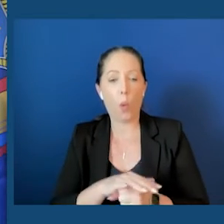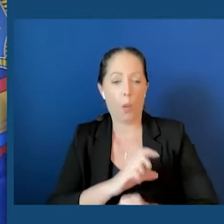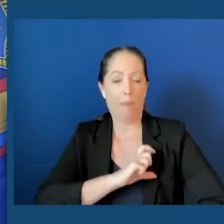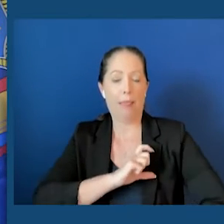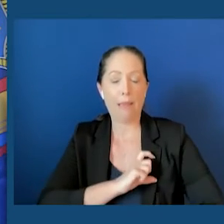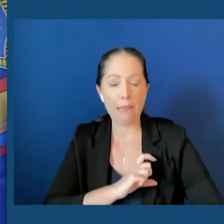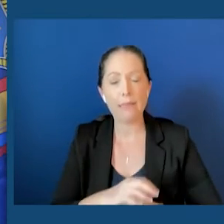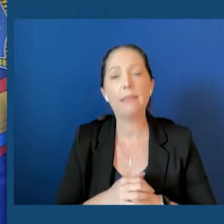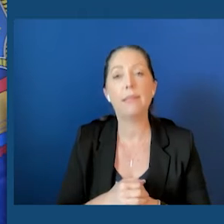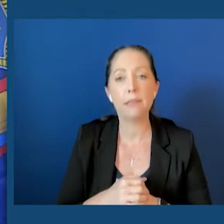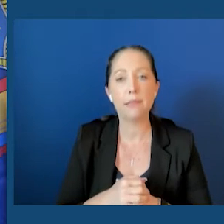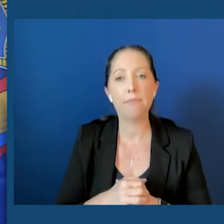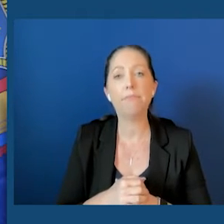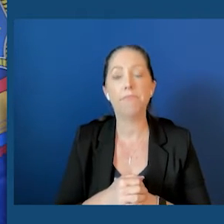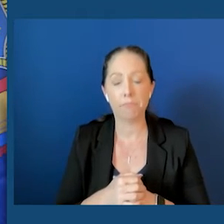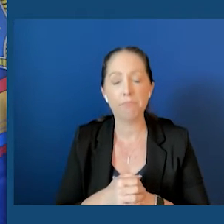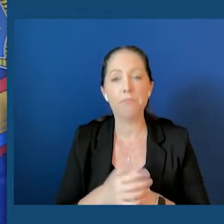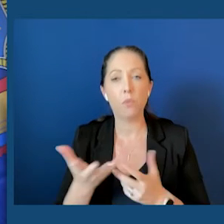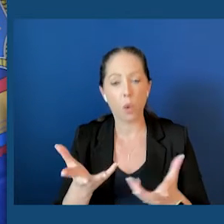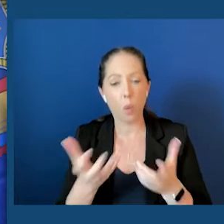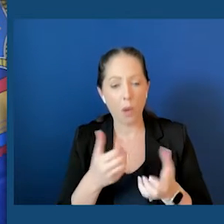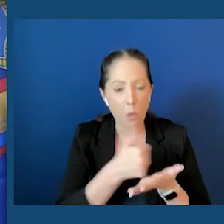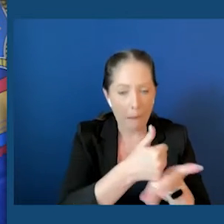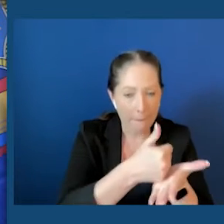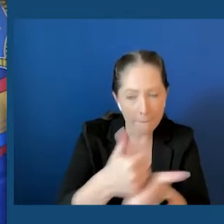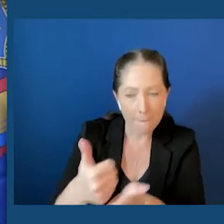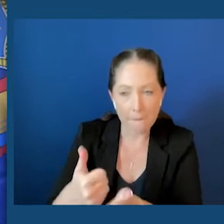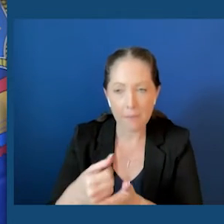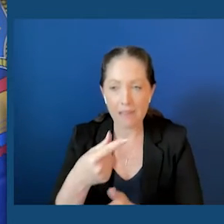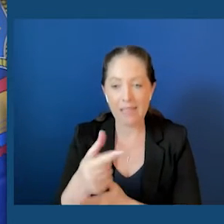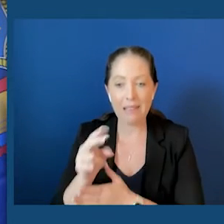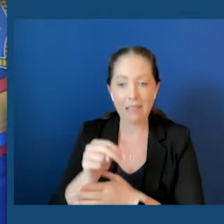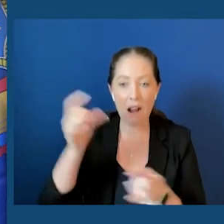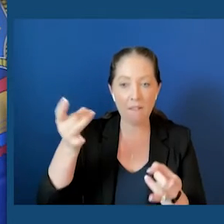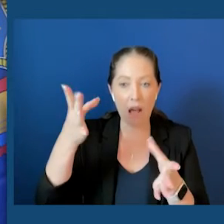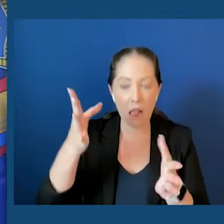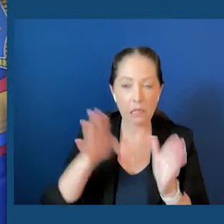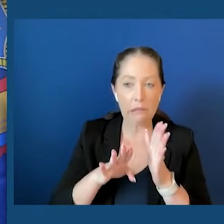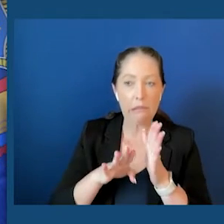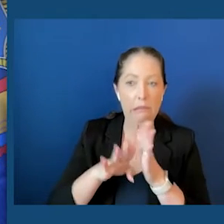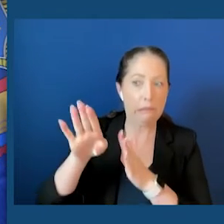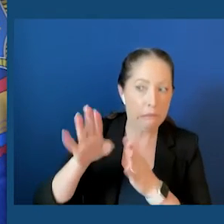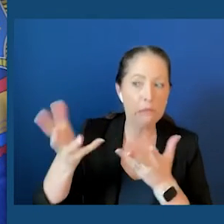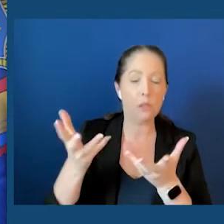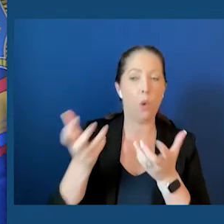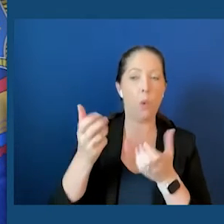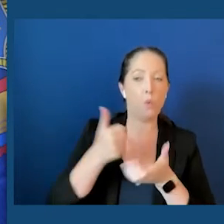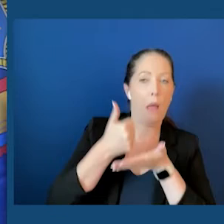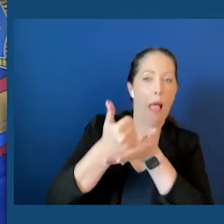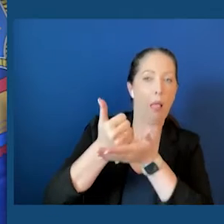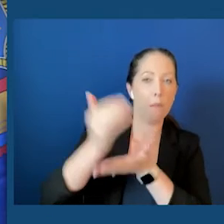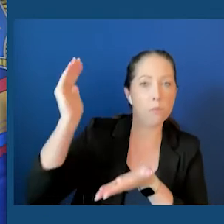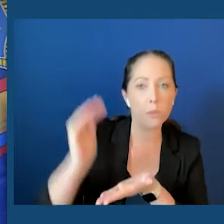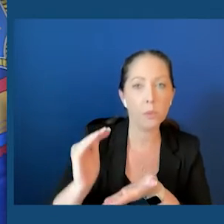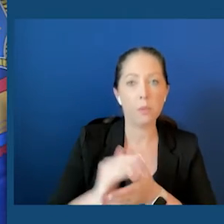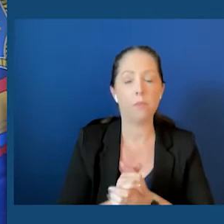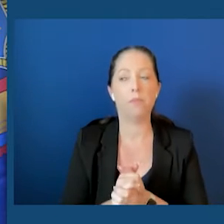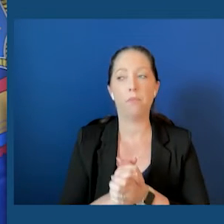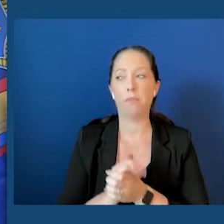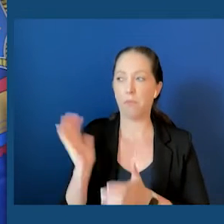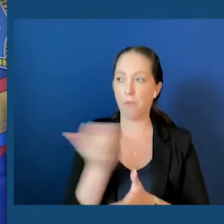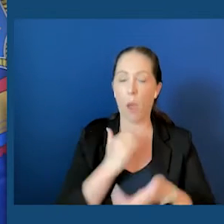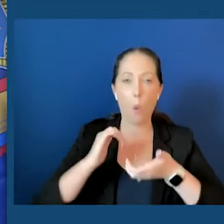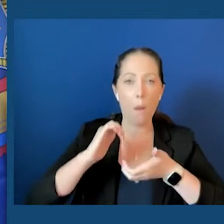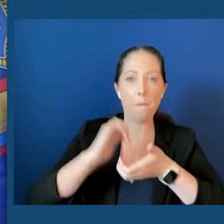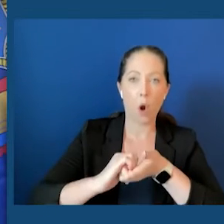local entities, to deal with the increased gun violence. We've leveraged our partnerships continually on